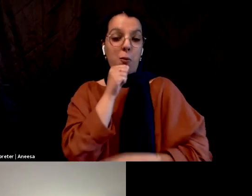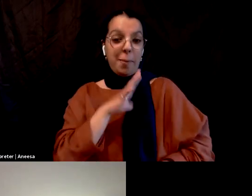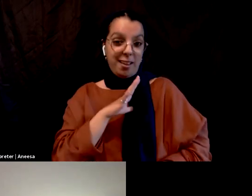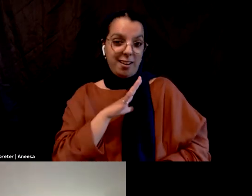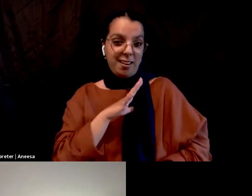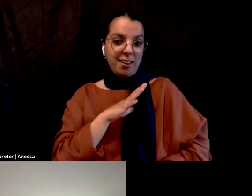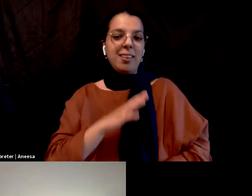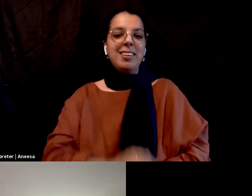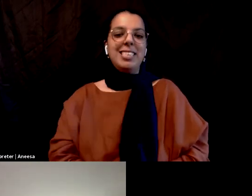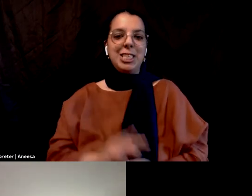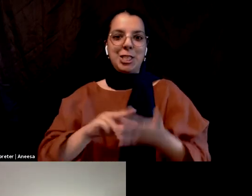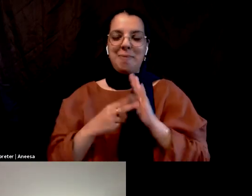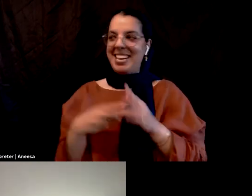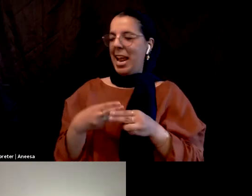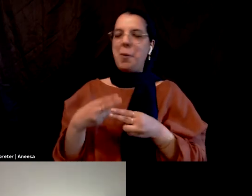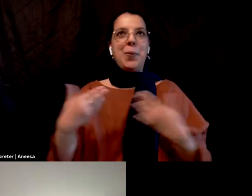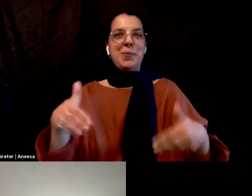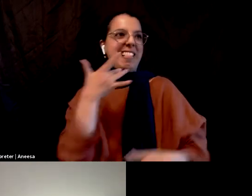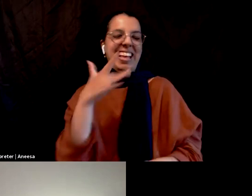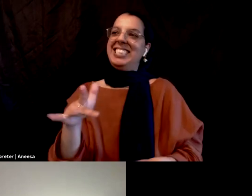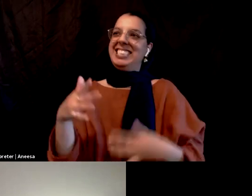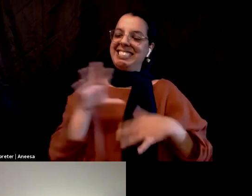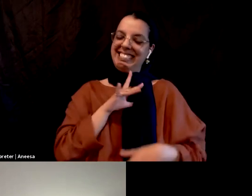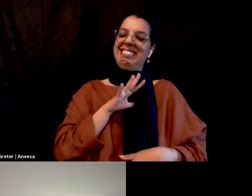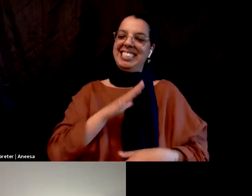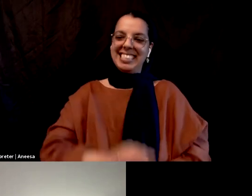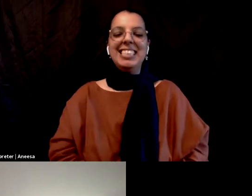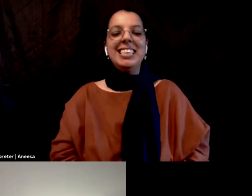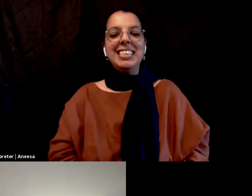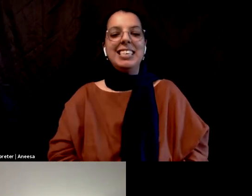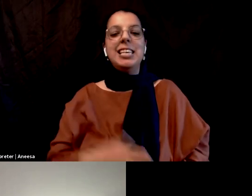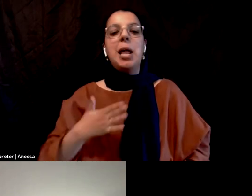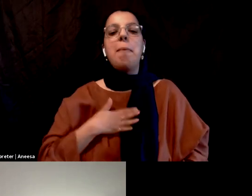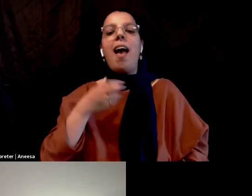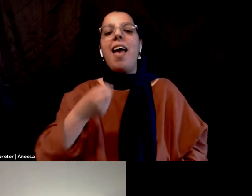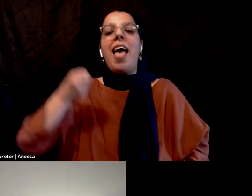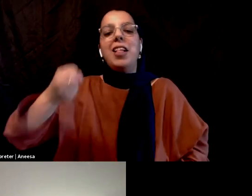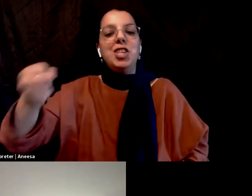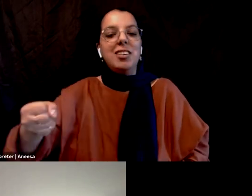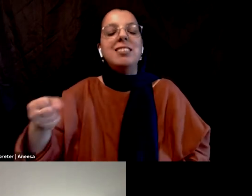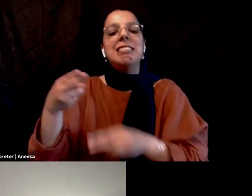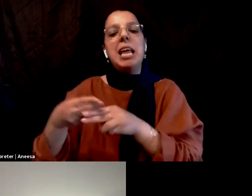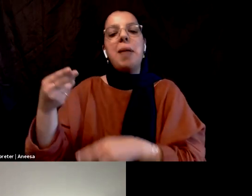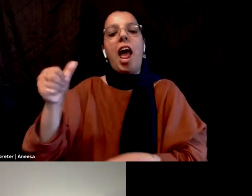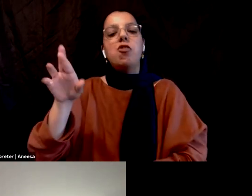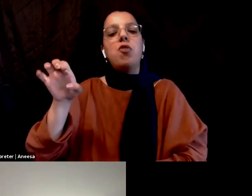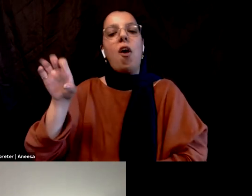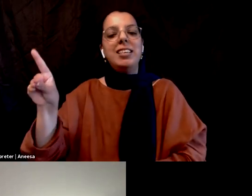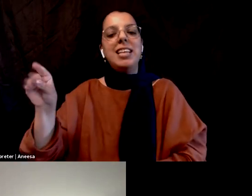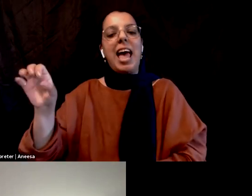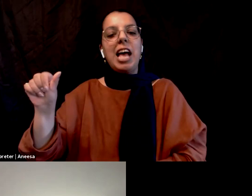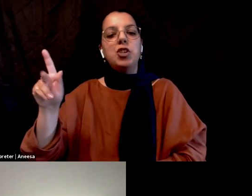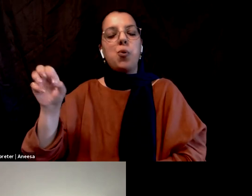I lucked out in the name department. My elder Harold Ashkwe, who's passed on now, he gifted me with that